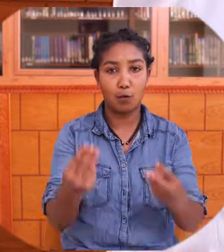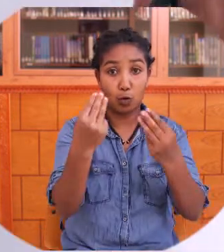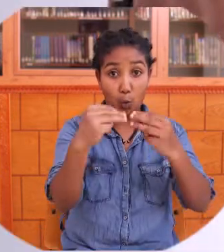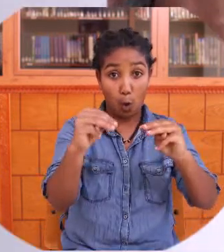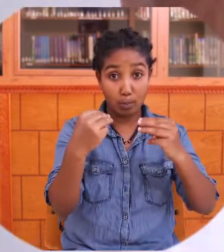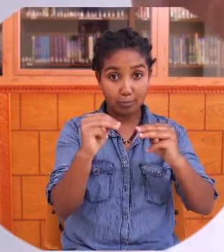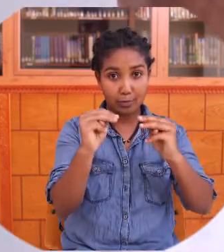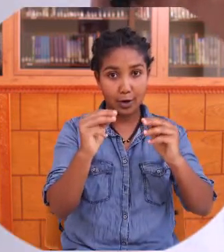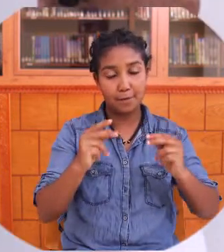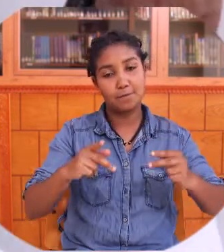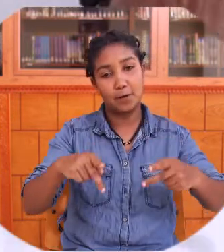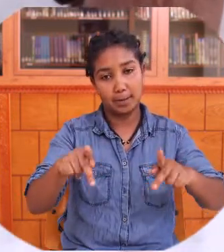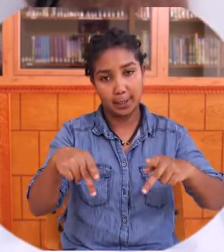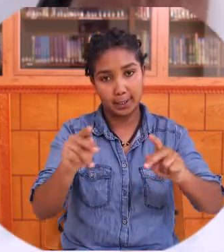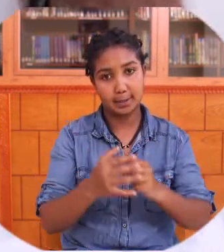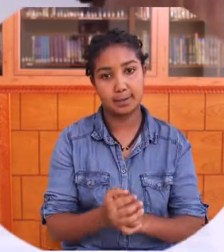farming.